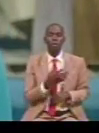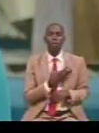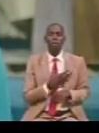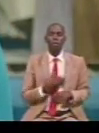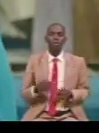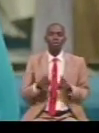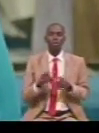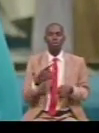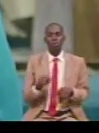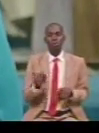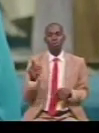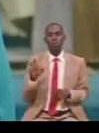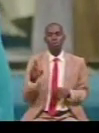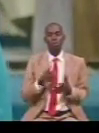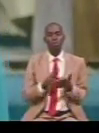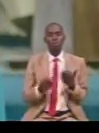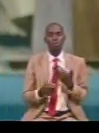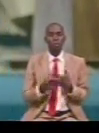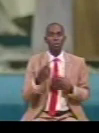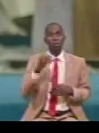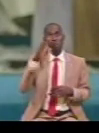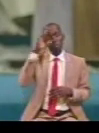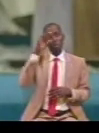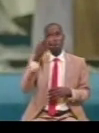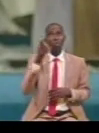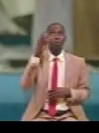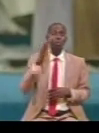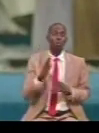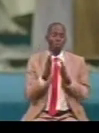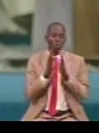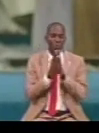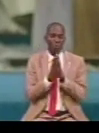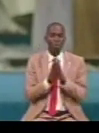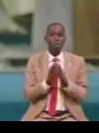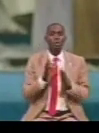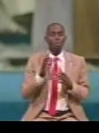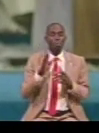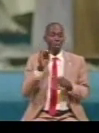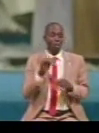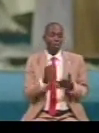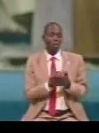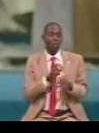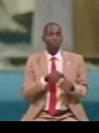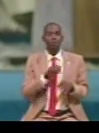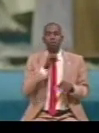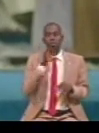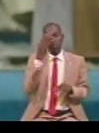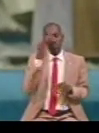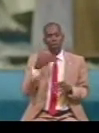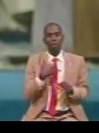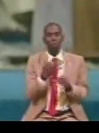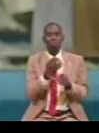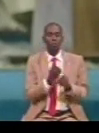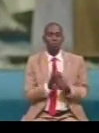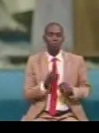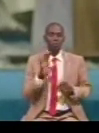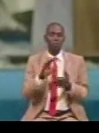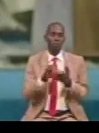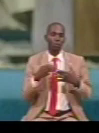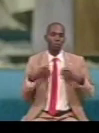of God prayed. I believed, but by then I didn't know my hernia was gone. I continued taking the